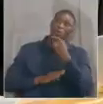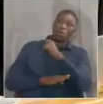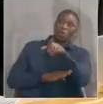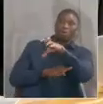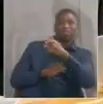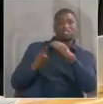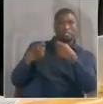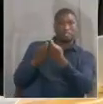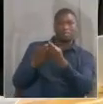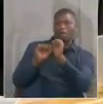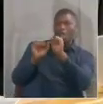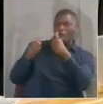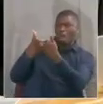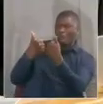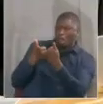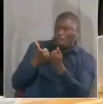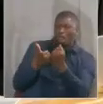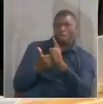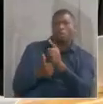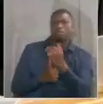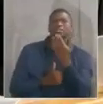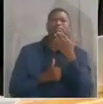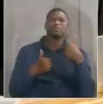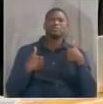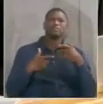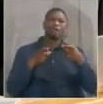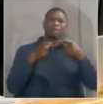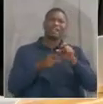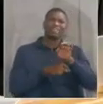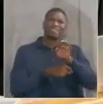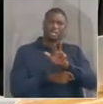and the challenges. So can you start at paragraph 38?